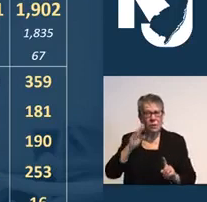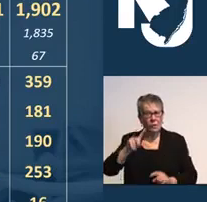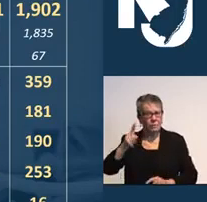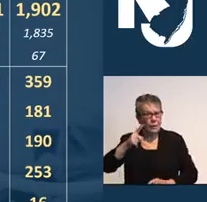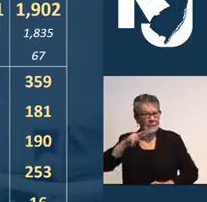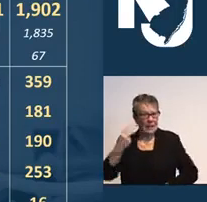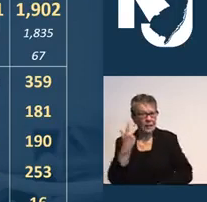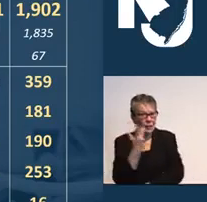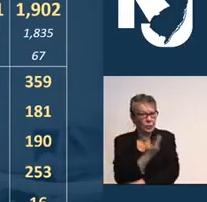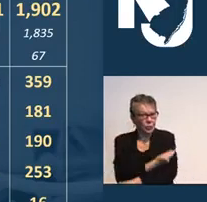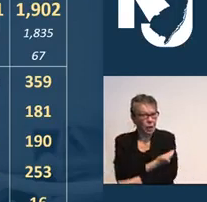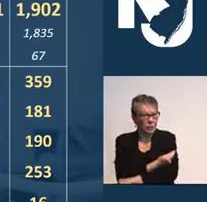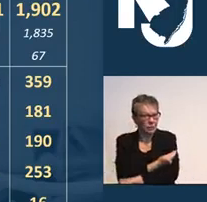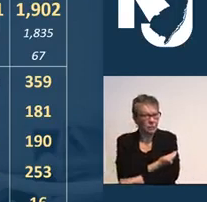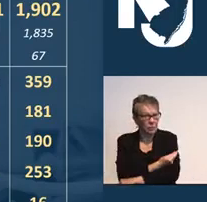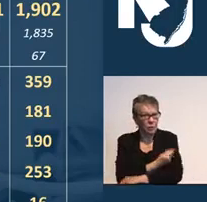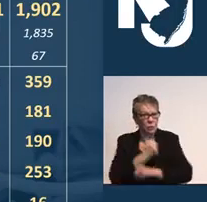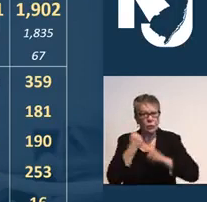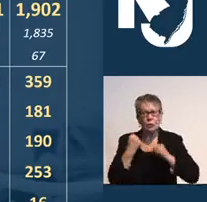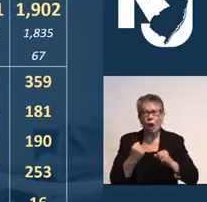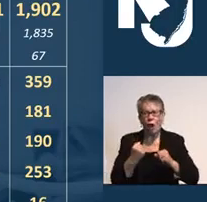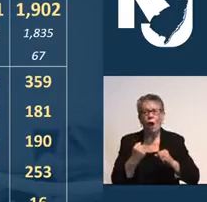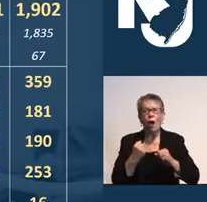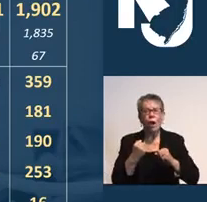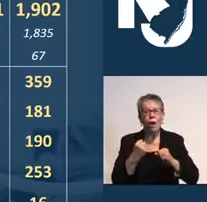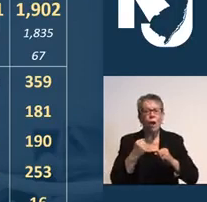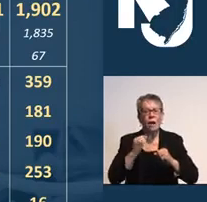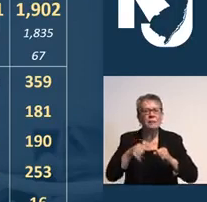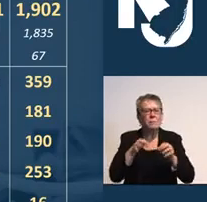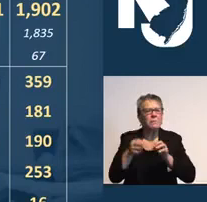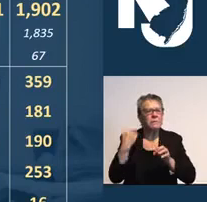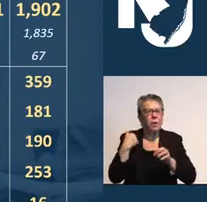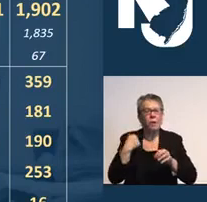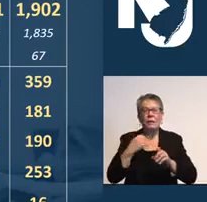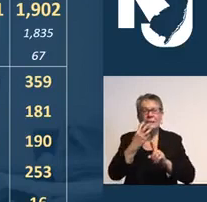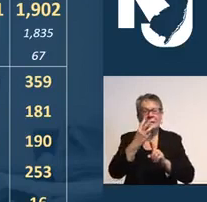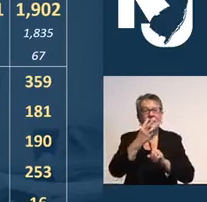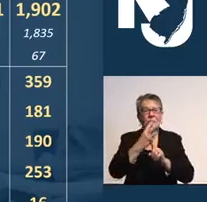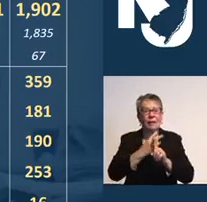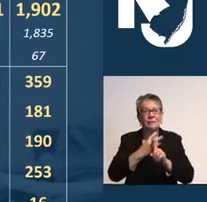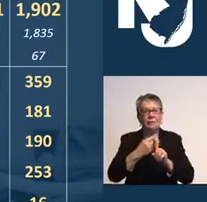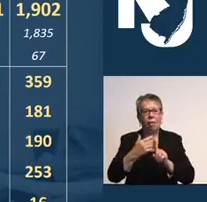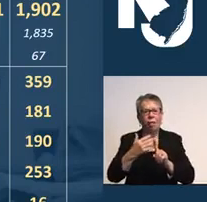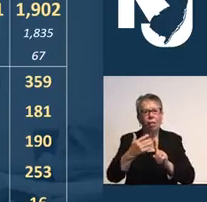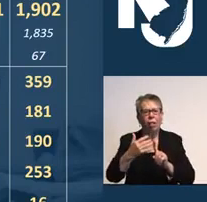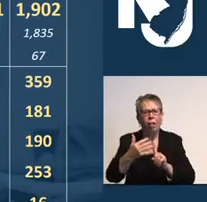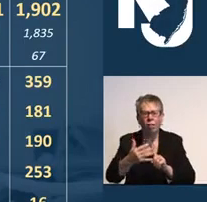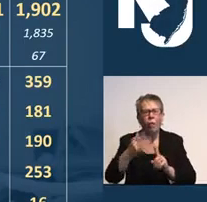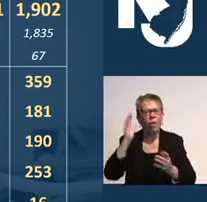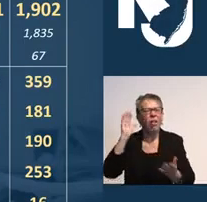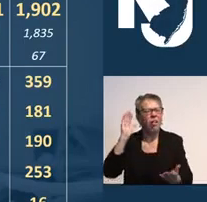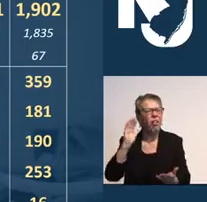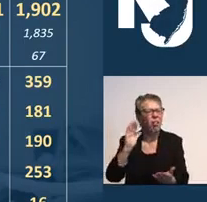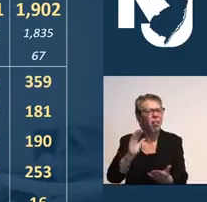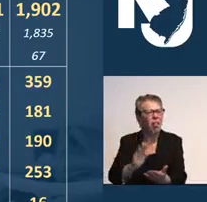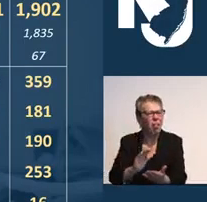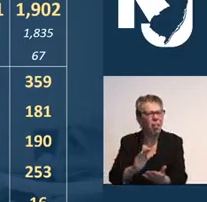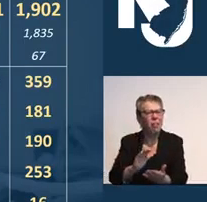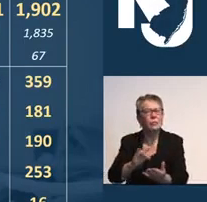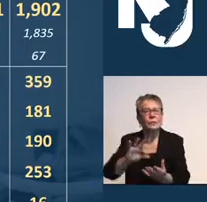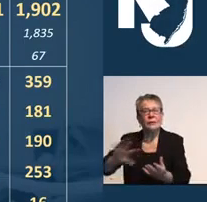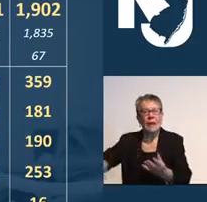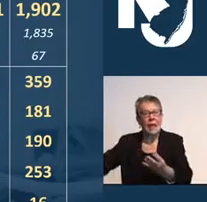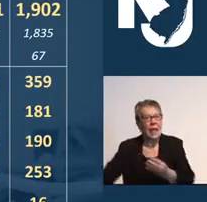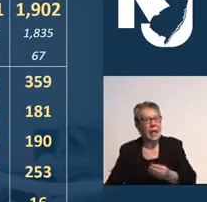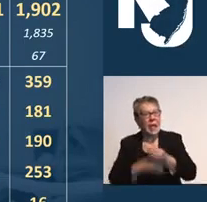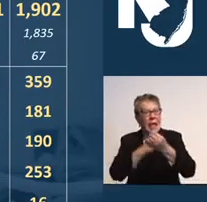after 6 months or so, getting your booster is a matter of necessity. Quite frankly, with what we know now about the